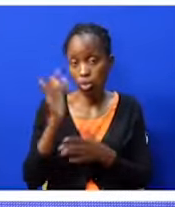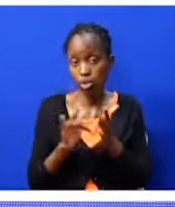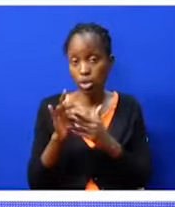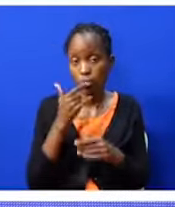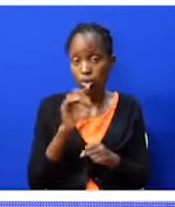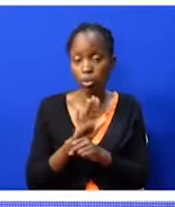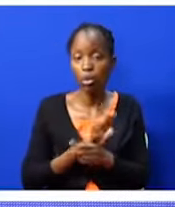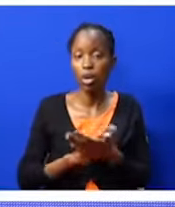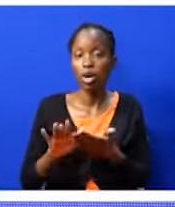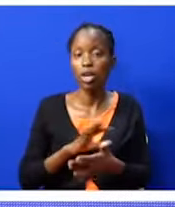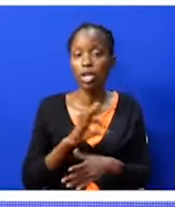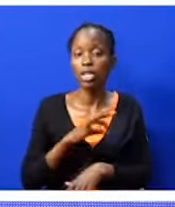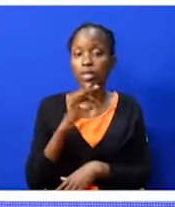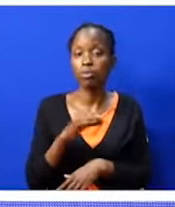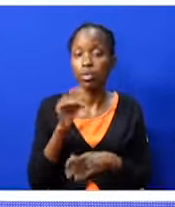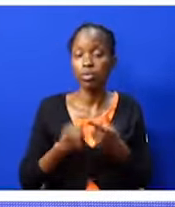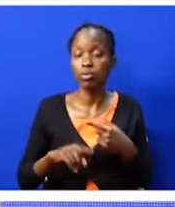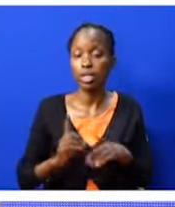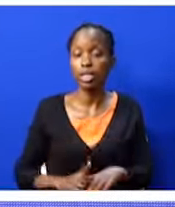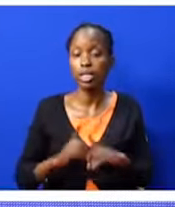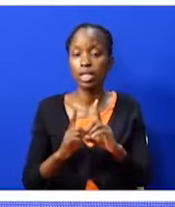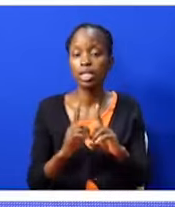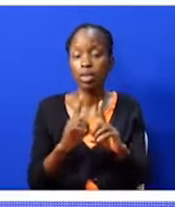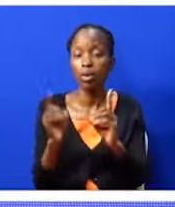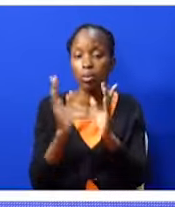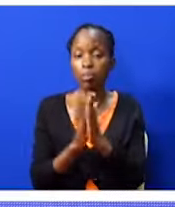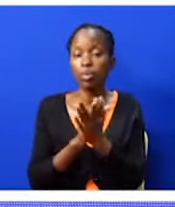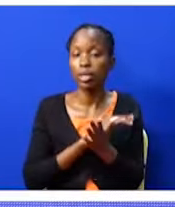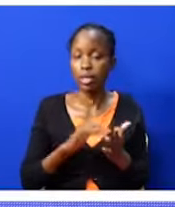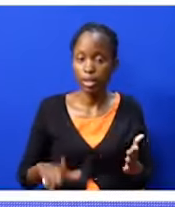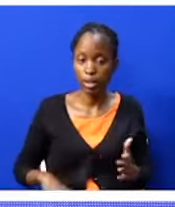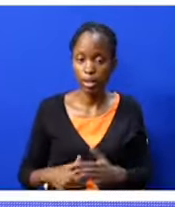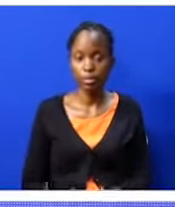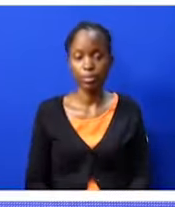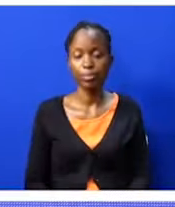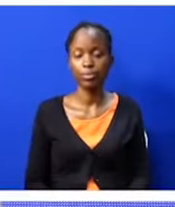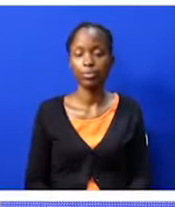promised the Holy Spirit to the disciples. Praise the Lord.